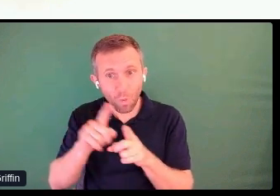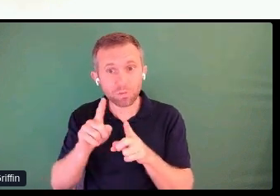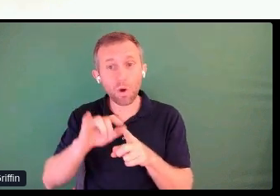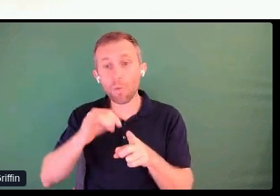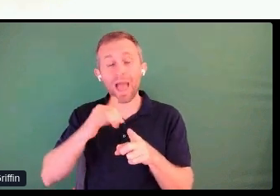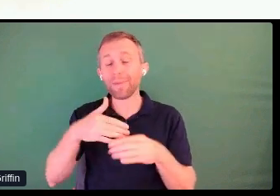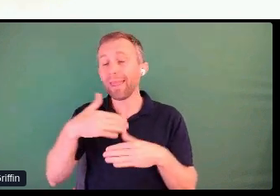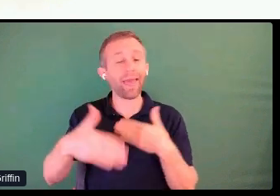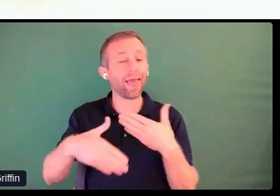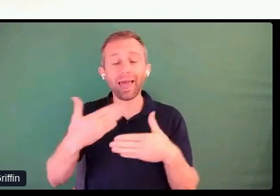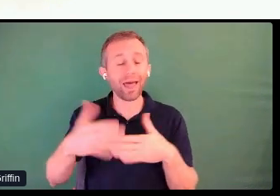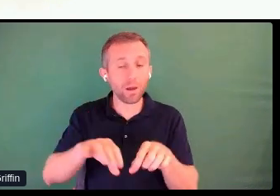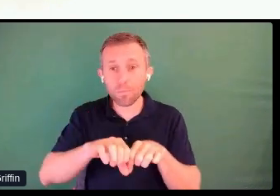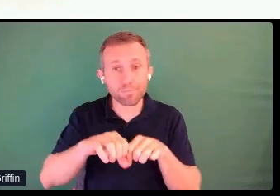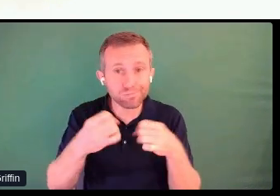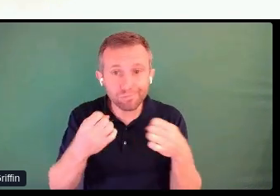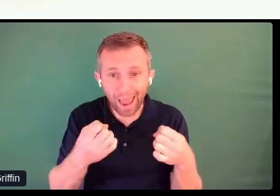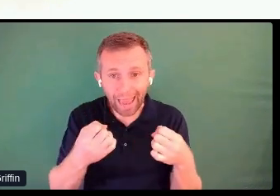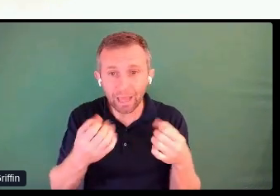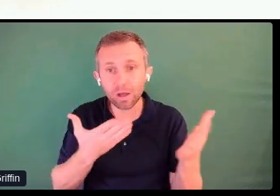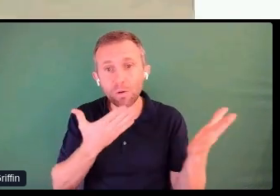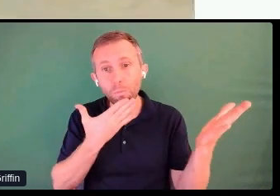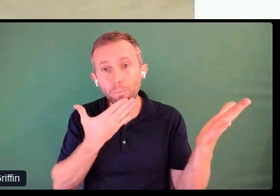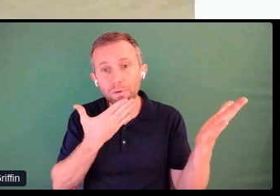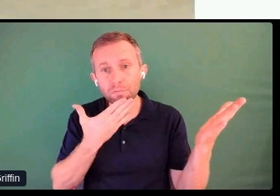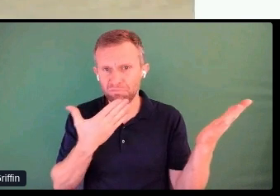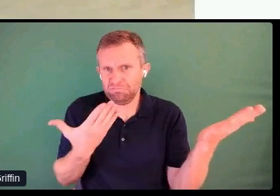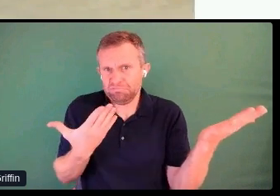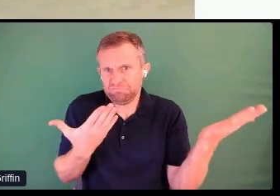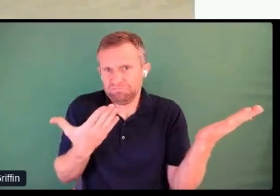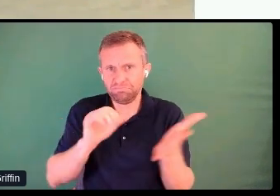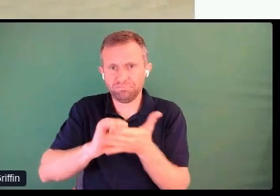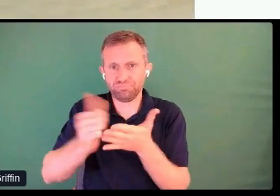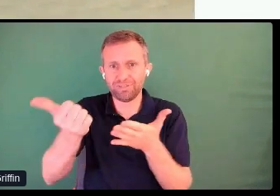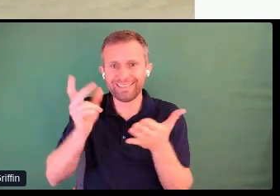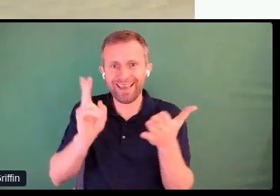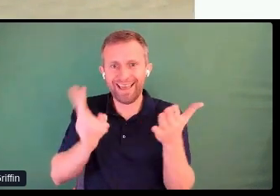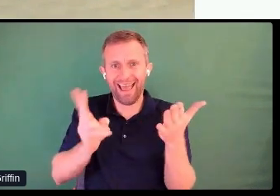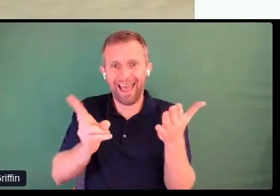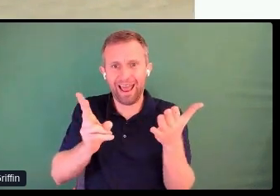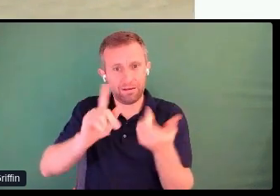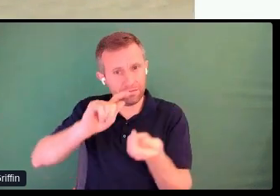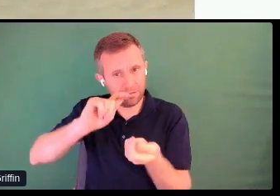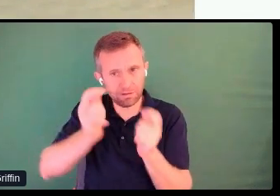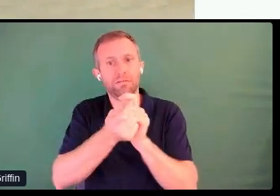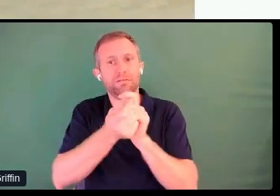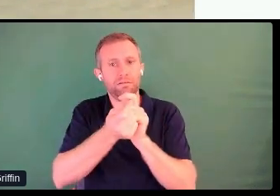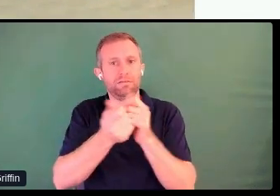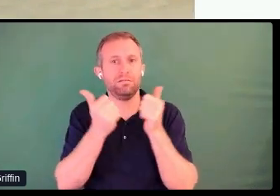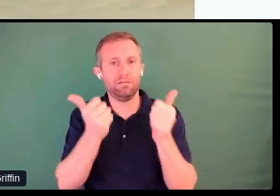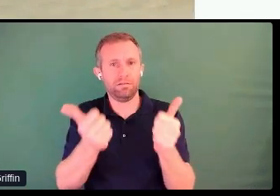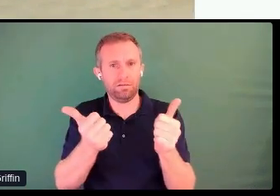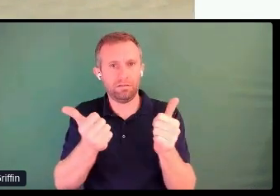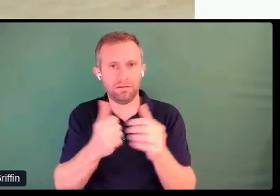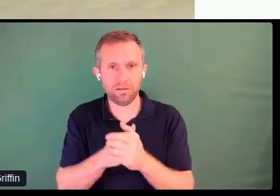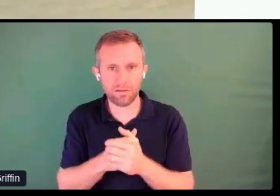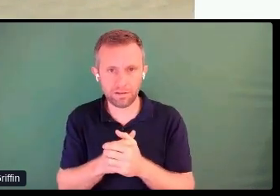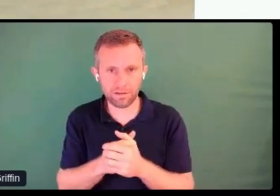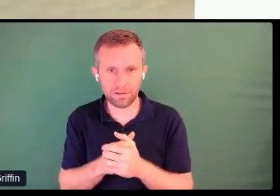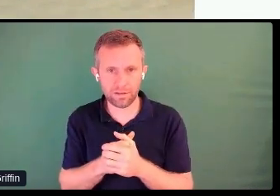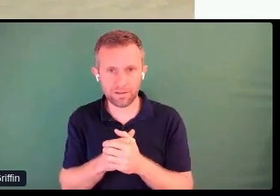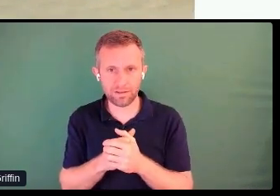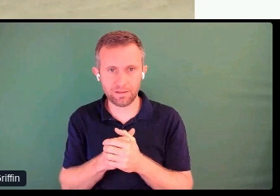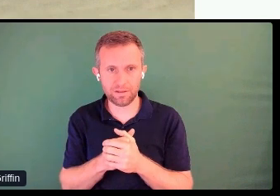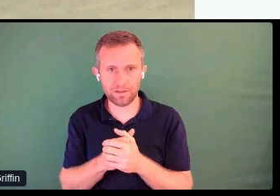reprinting only that part. And these 3D printing innovations are